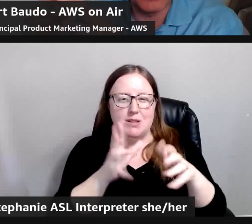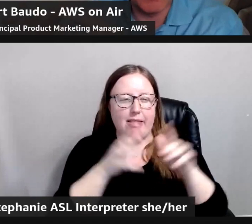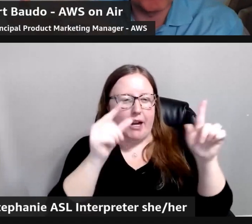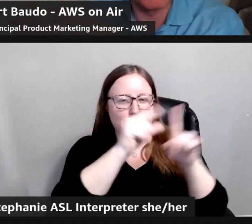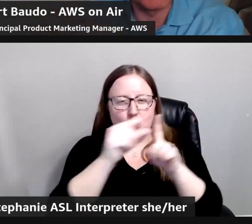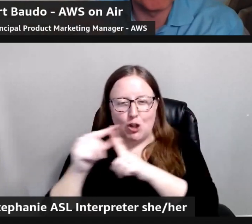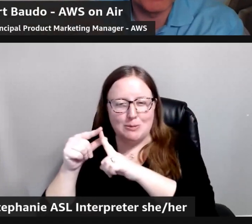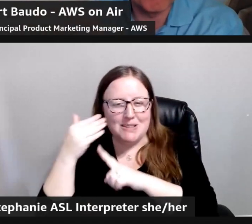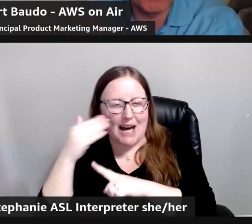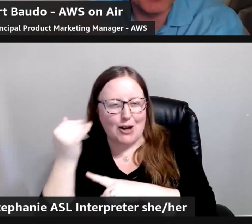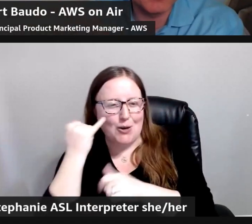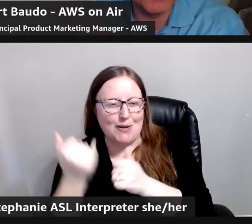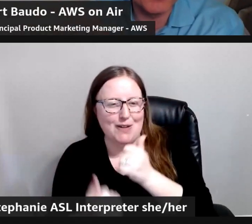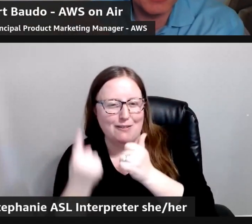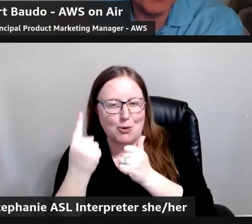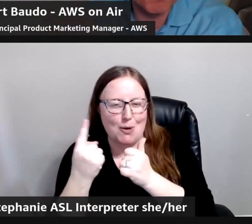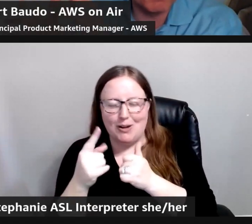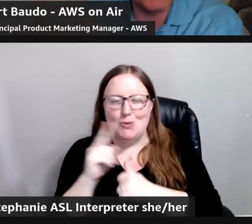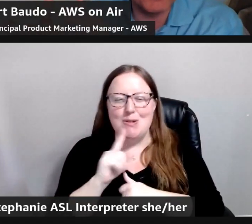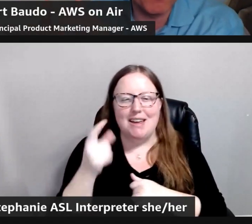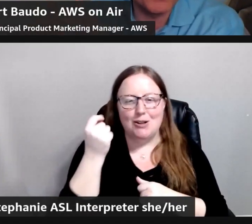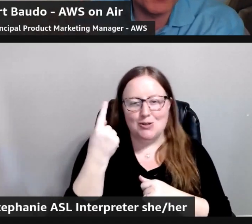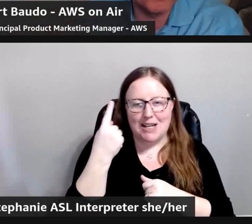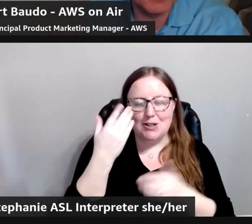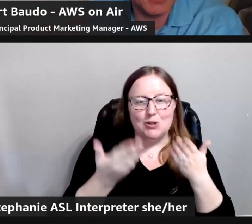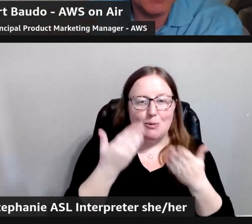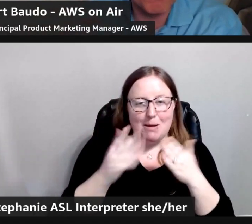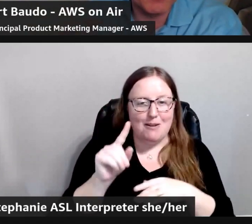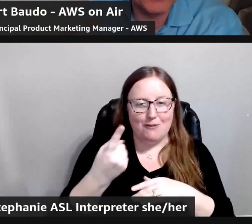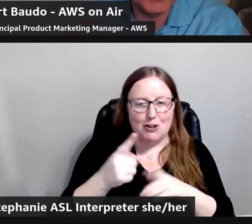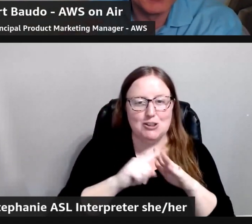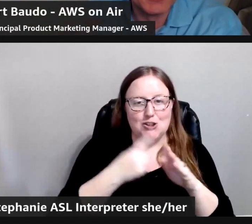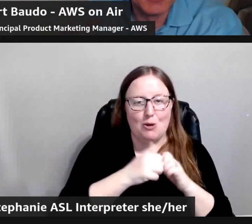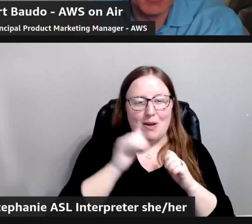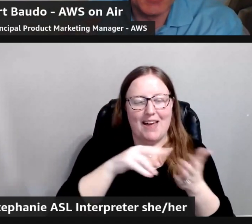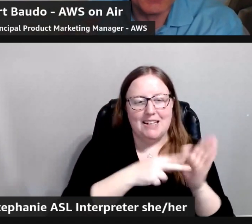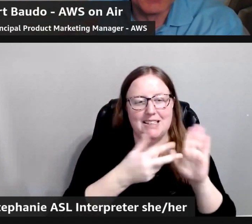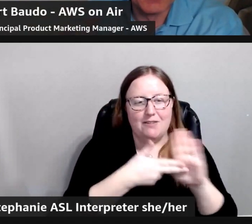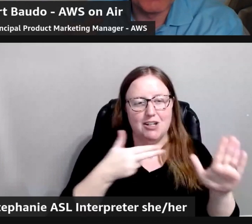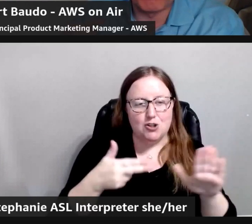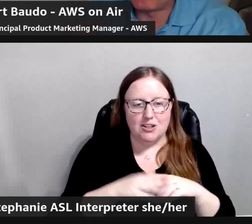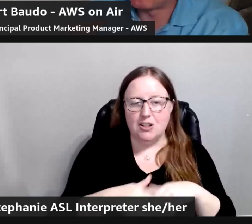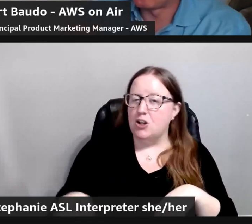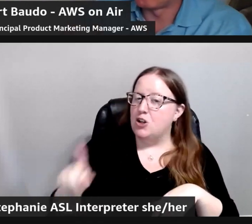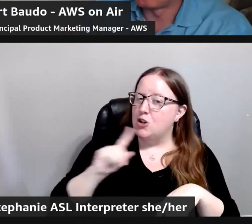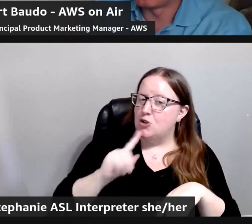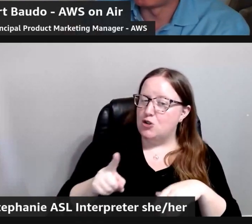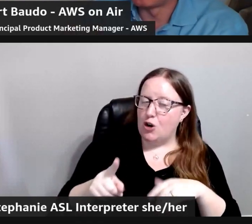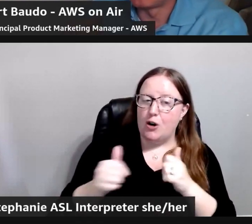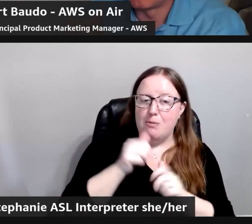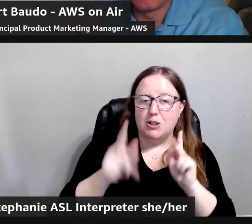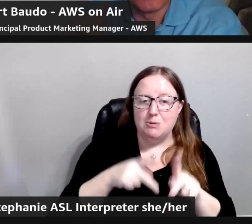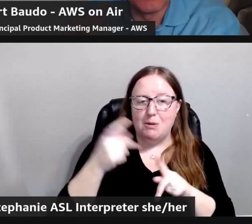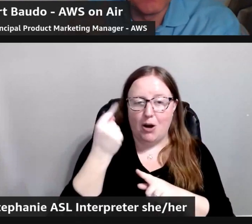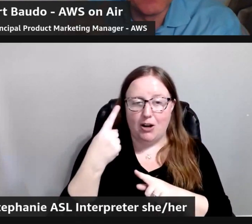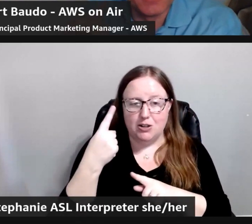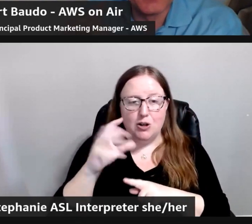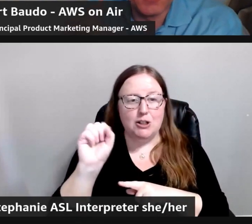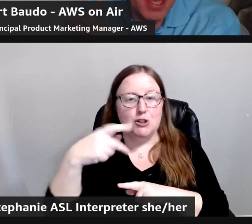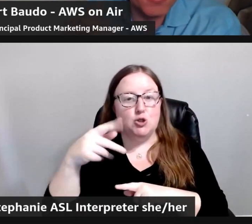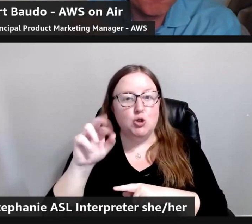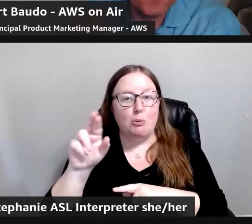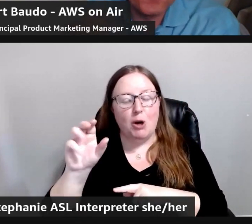know that everybody precisely understands. So maybe, Nelson, first start with that definition. Sure, absolutely. Yeah, I think most people understand the term supercomputing,